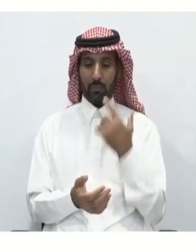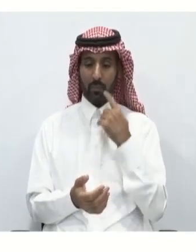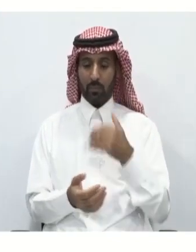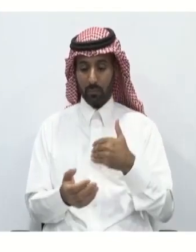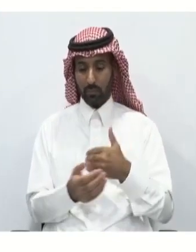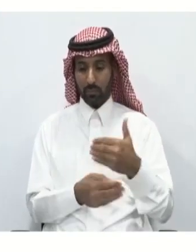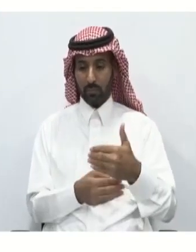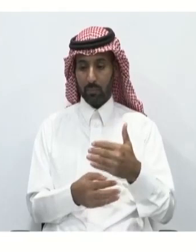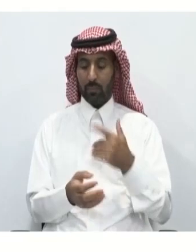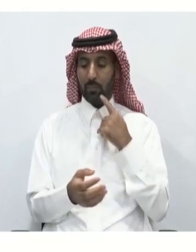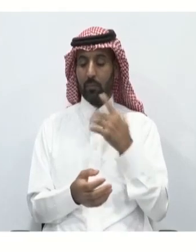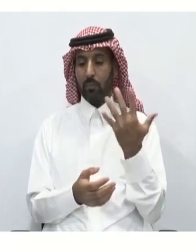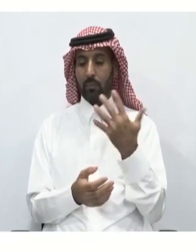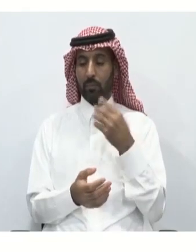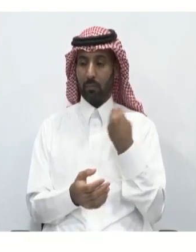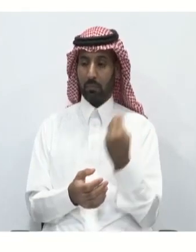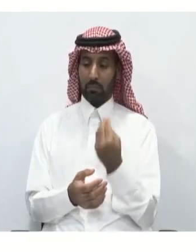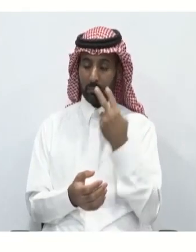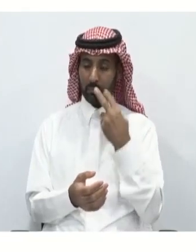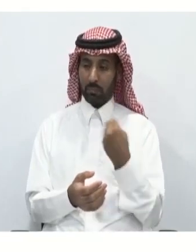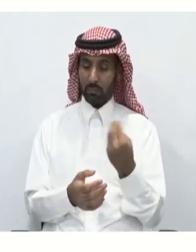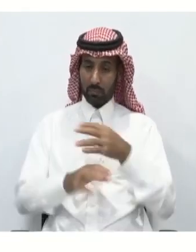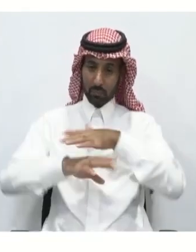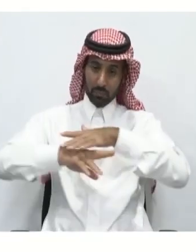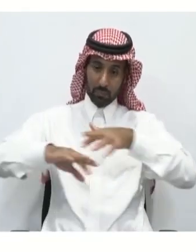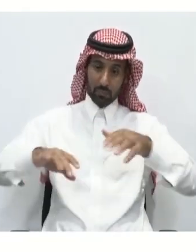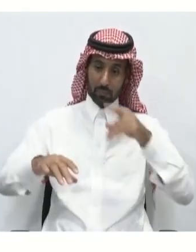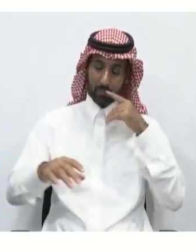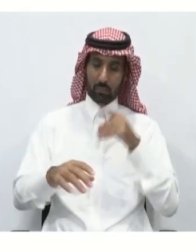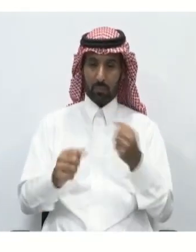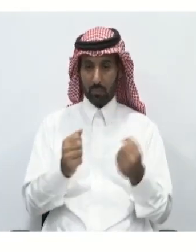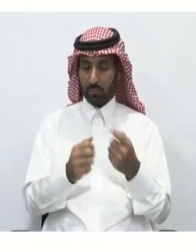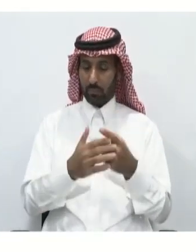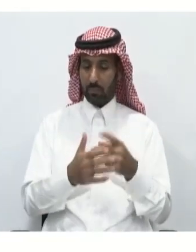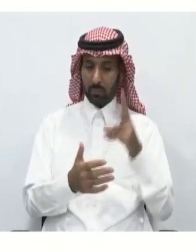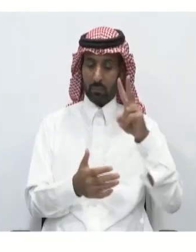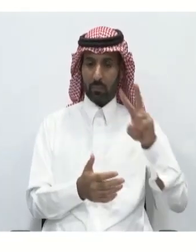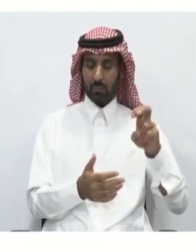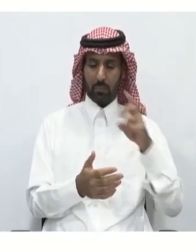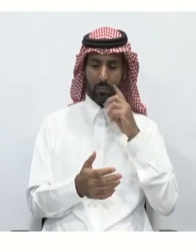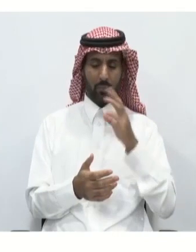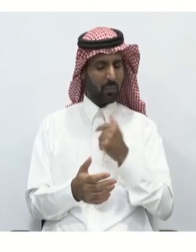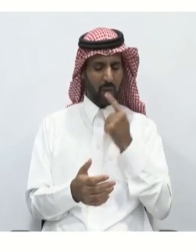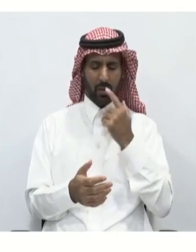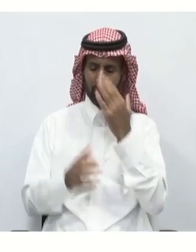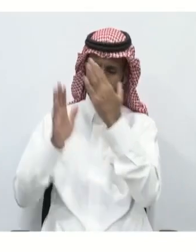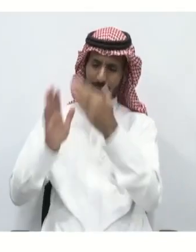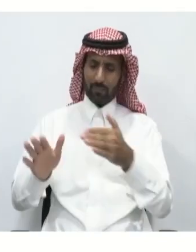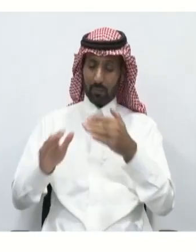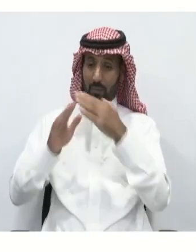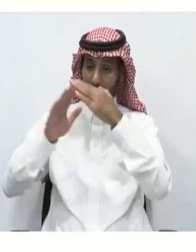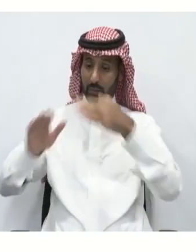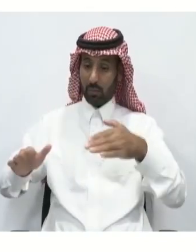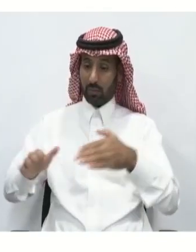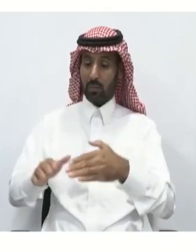20-minute walk away from a beautiful beach. We didn't have to pitch our tents because there are simple but